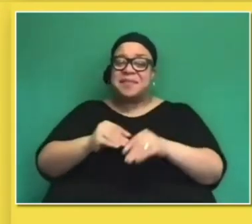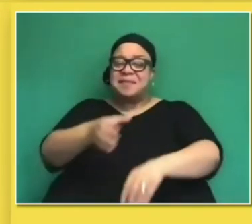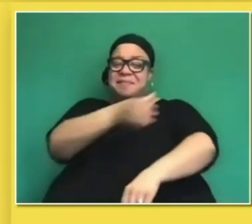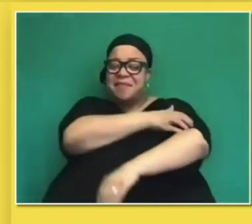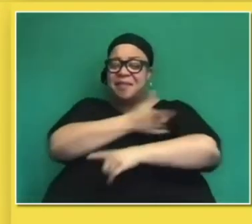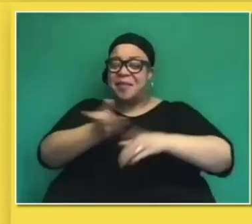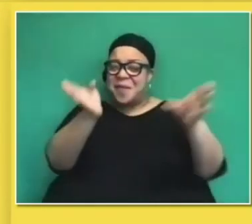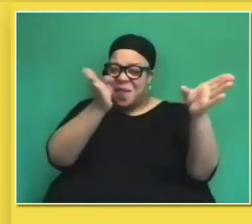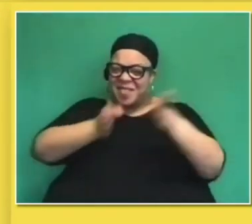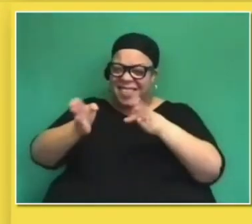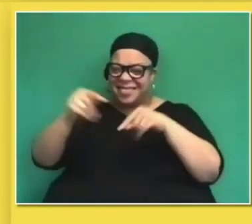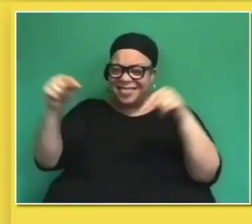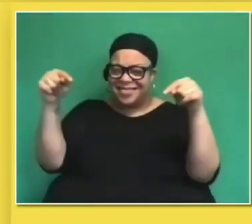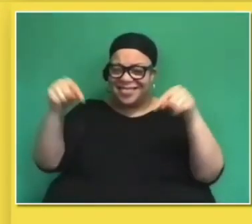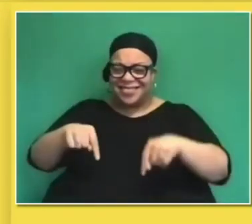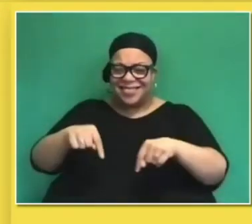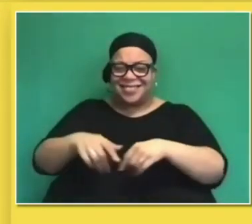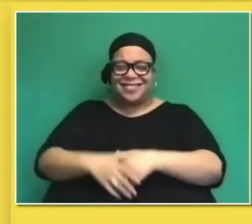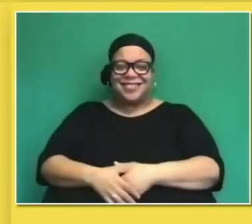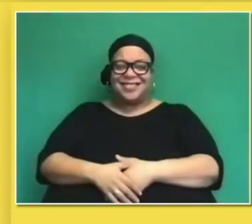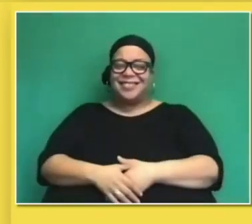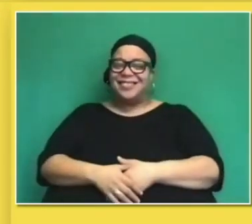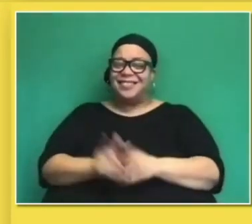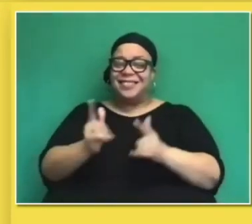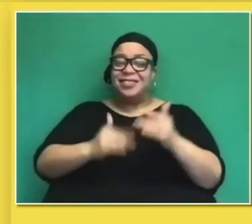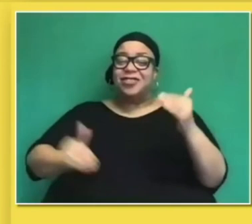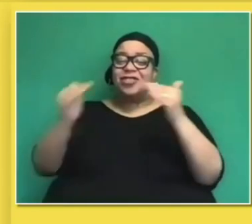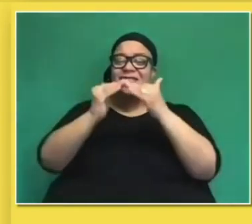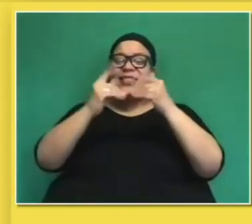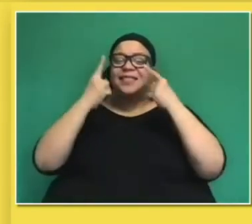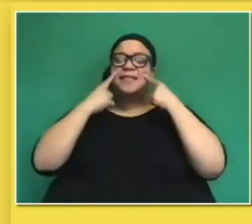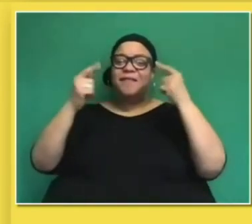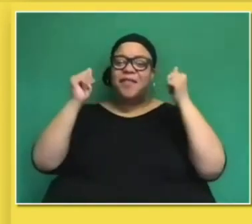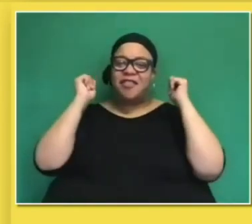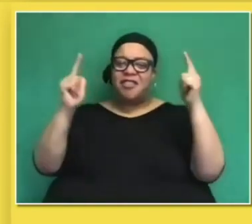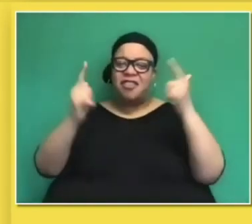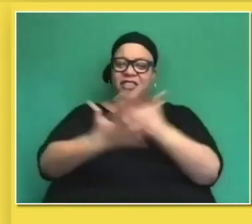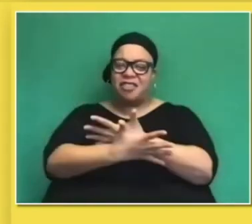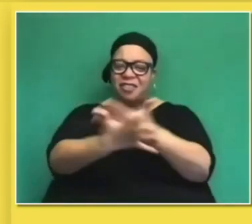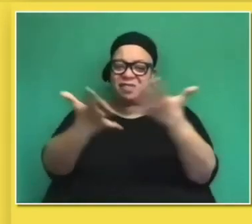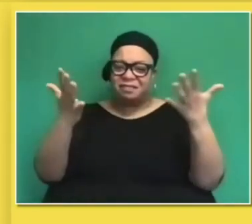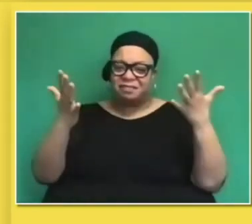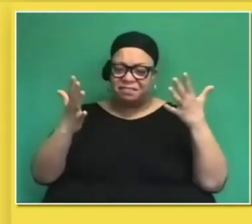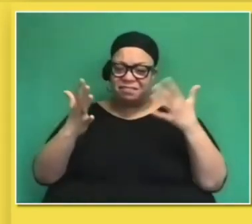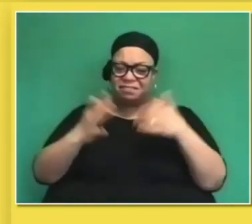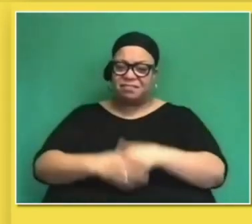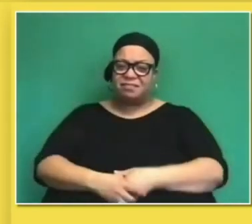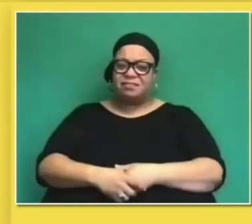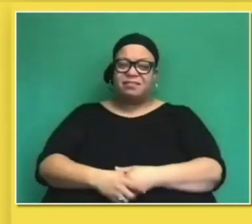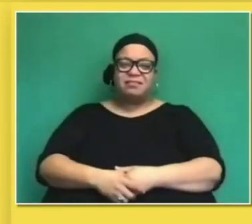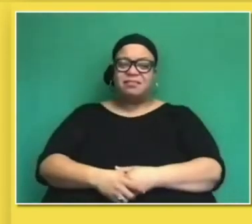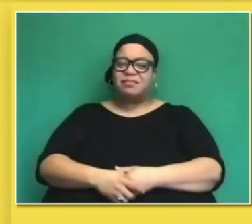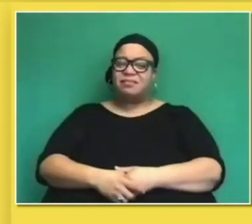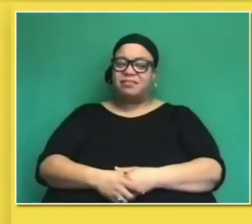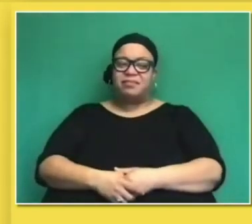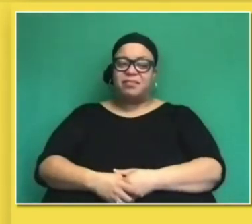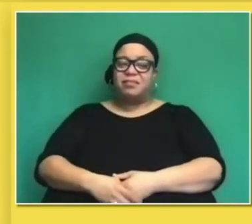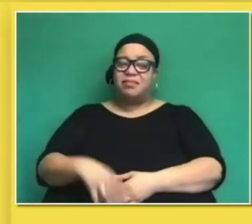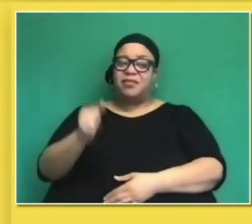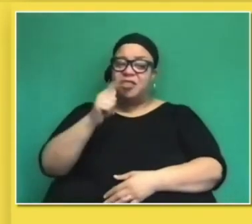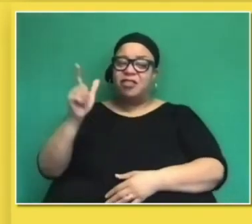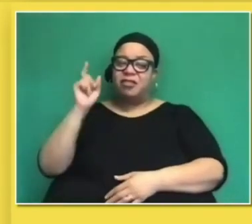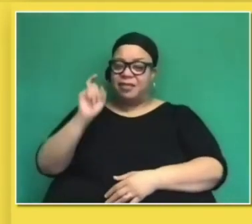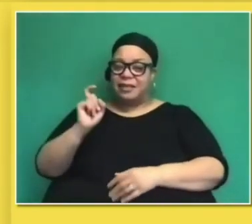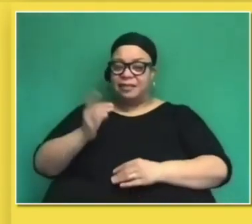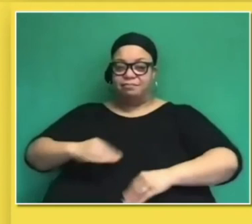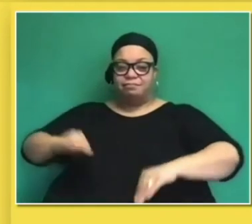to establish that all's needs are met. Democracy means that every human